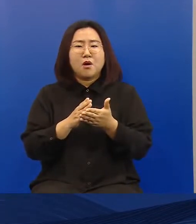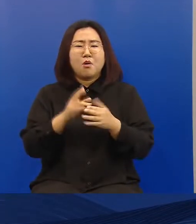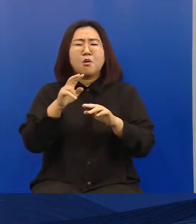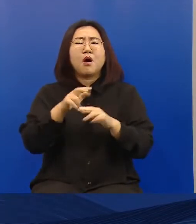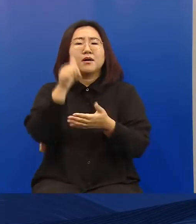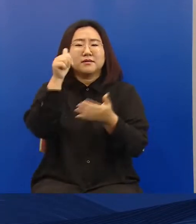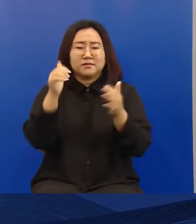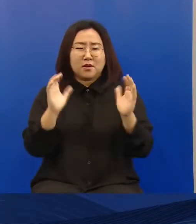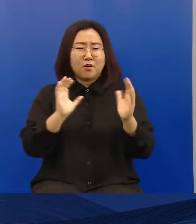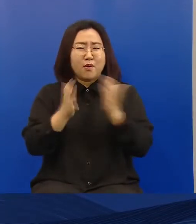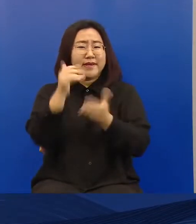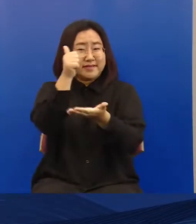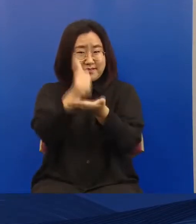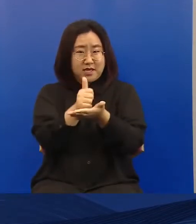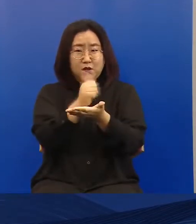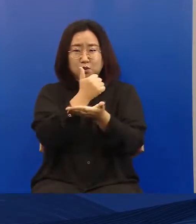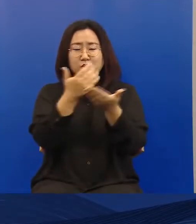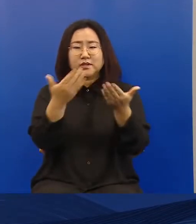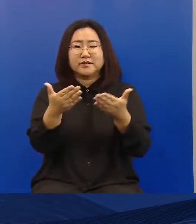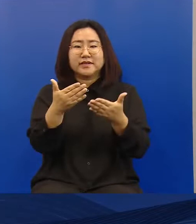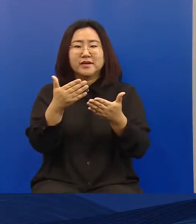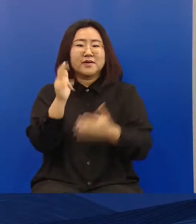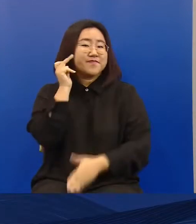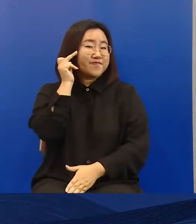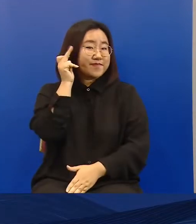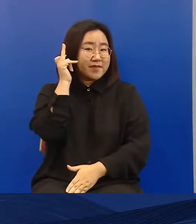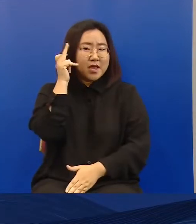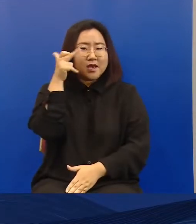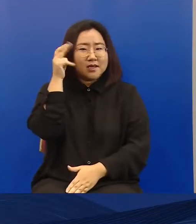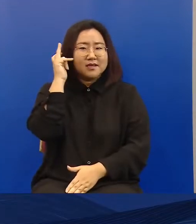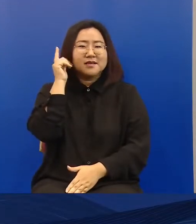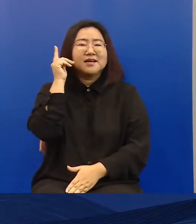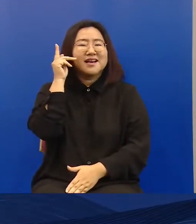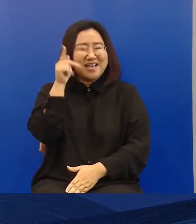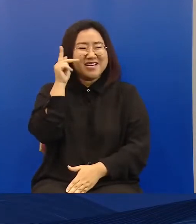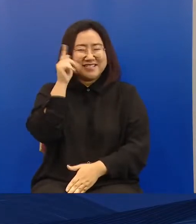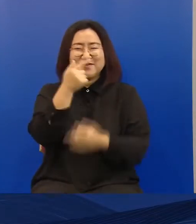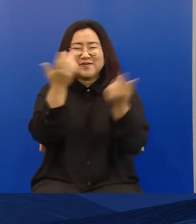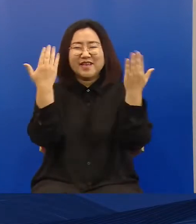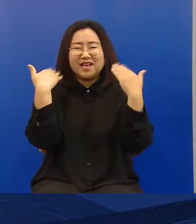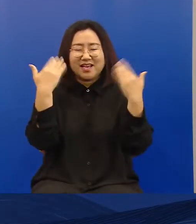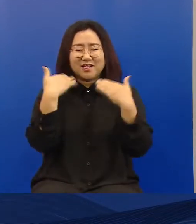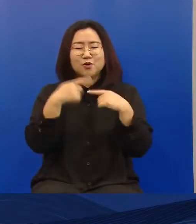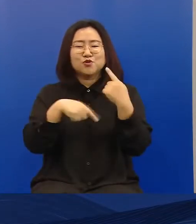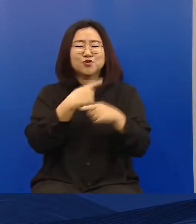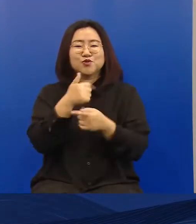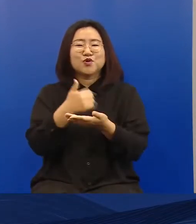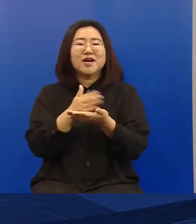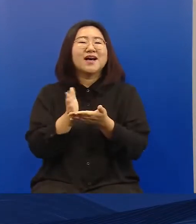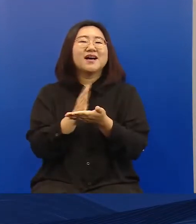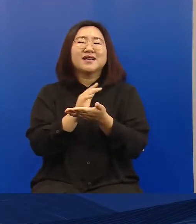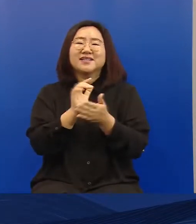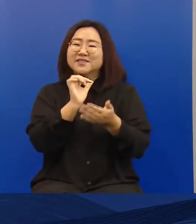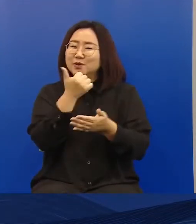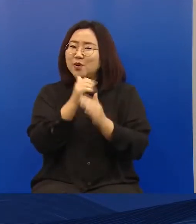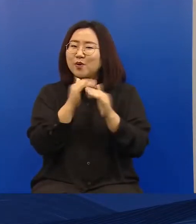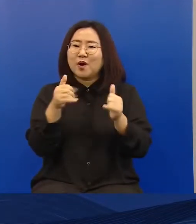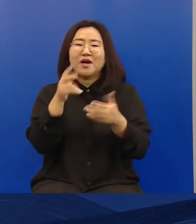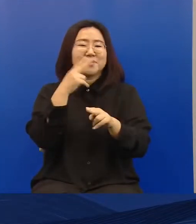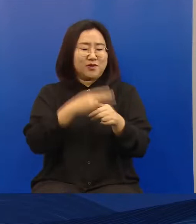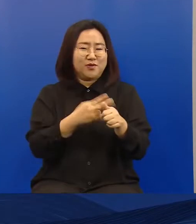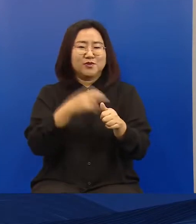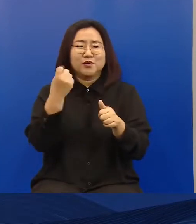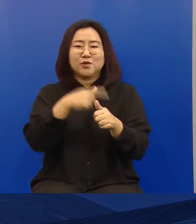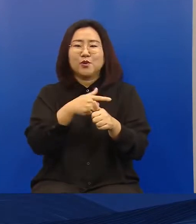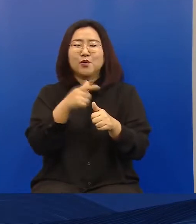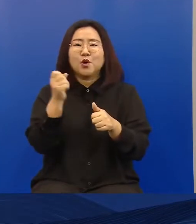let me introduce our moderator this morning. From Gangnam University, Professor Lee Jun-woo. He's the